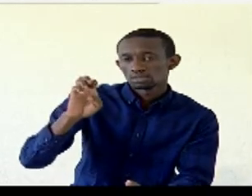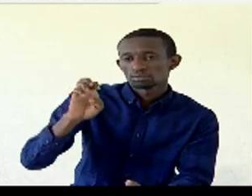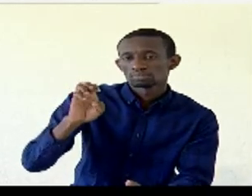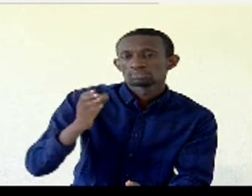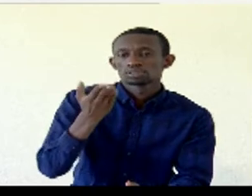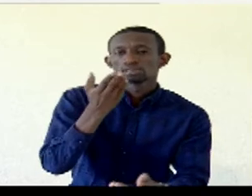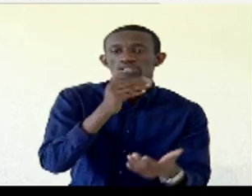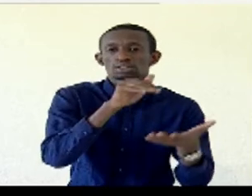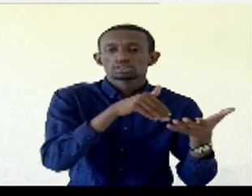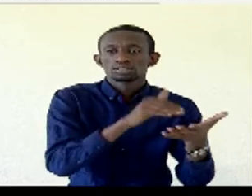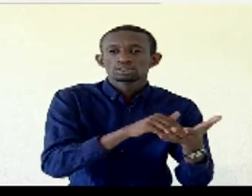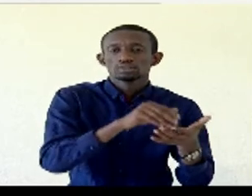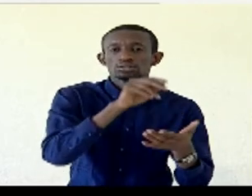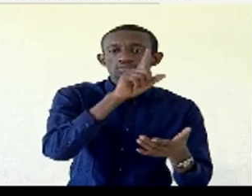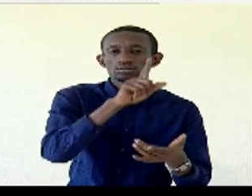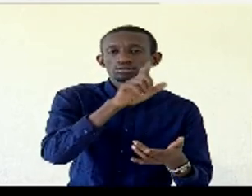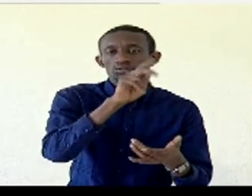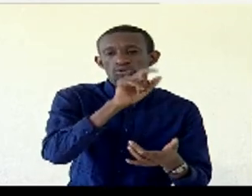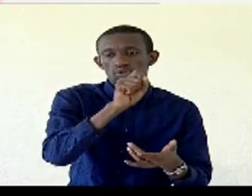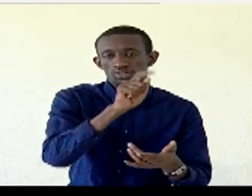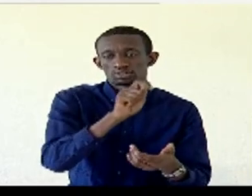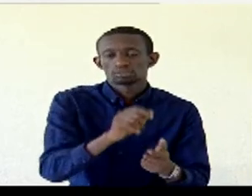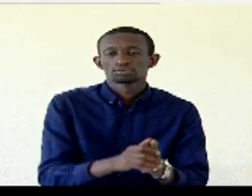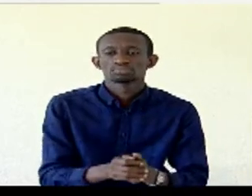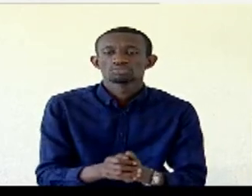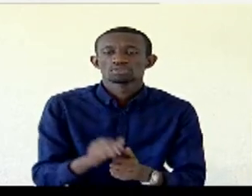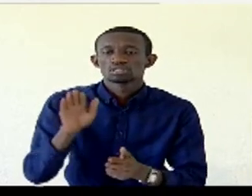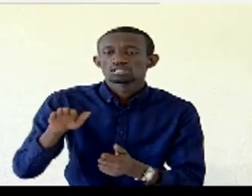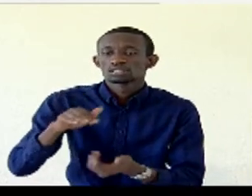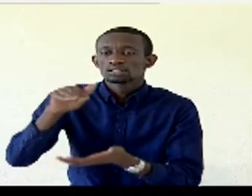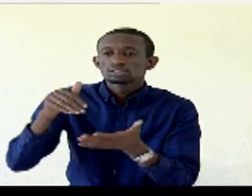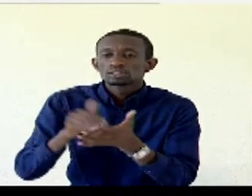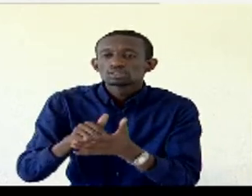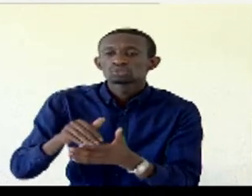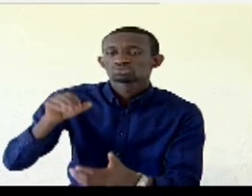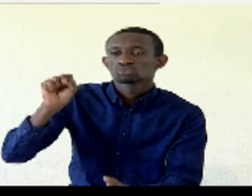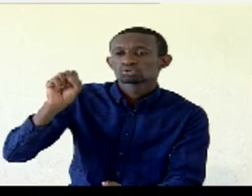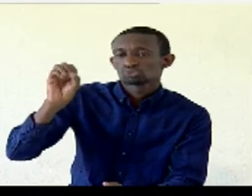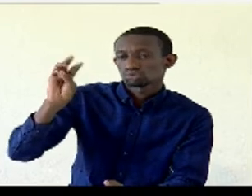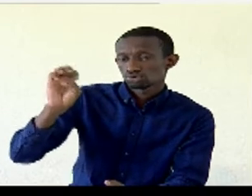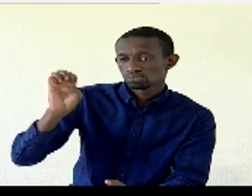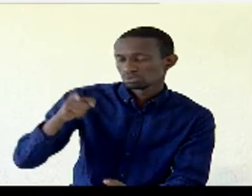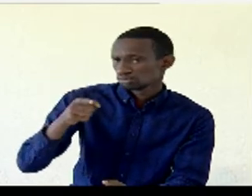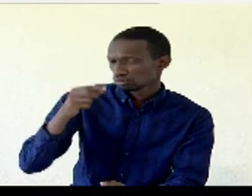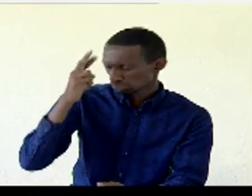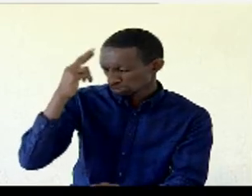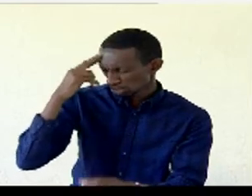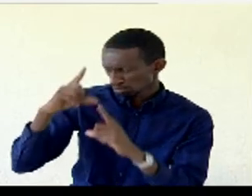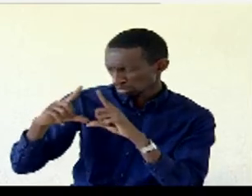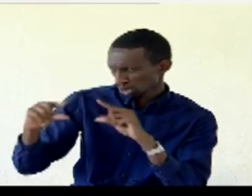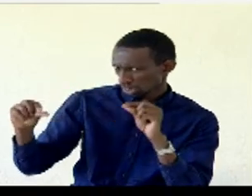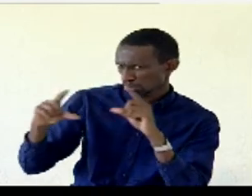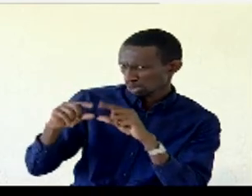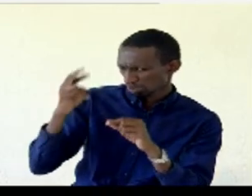centrioles here we go. And then you also have the centrosomes. Keep the terms clear in your mind, because you write